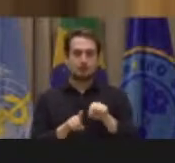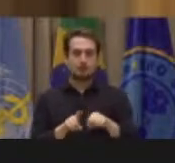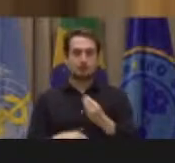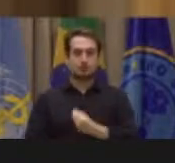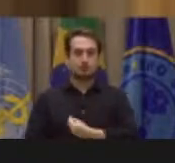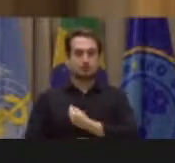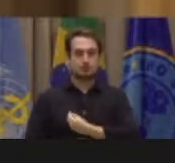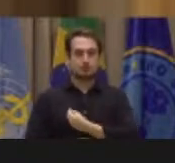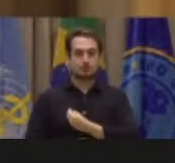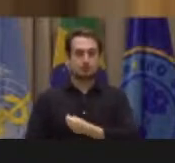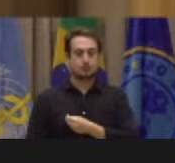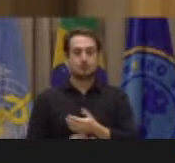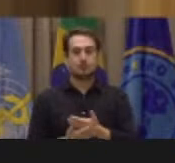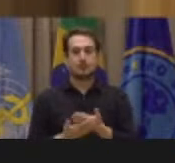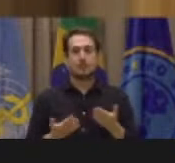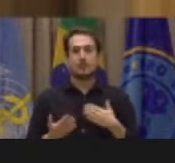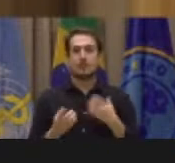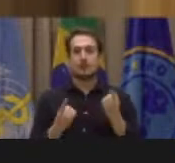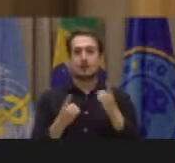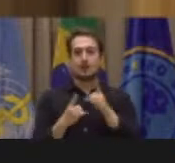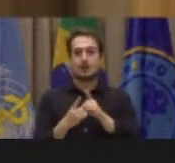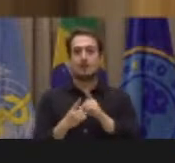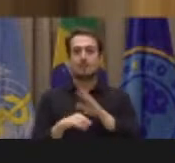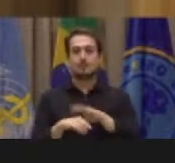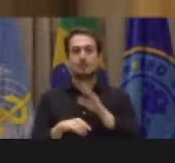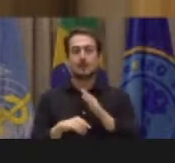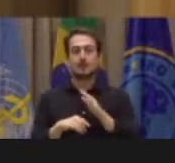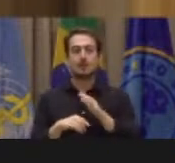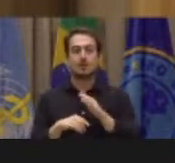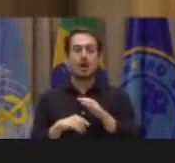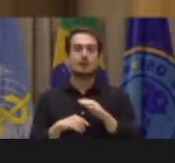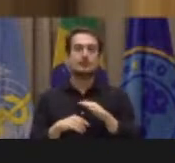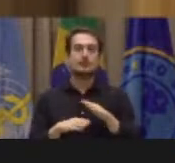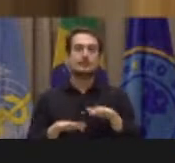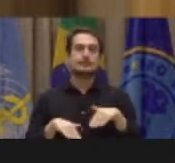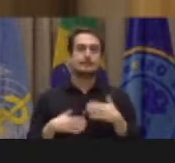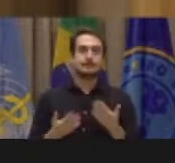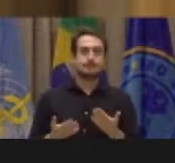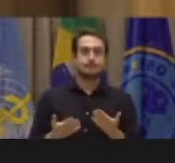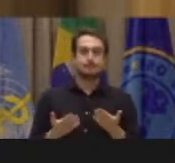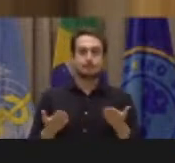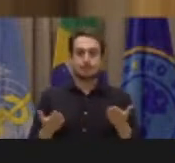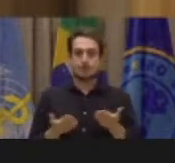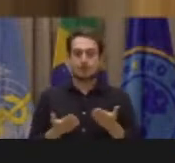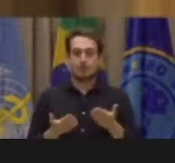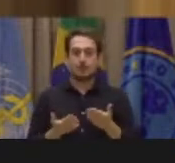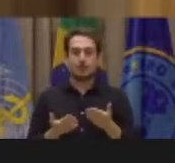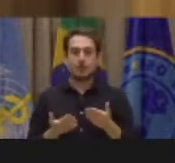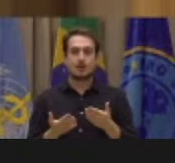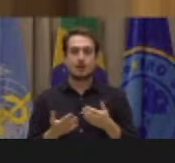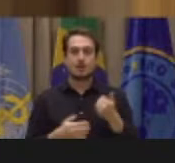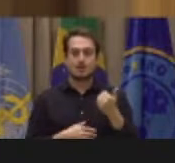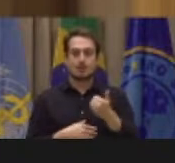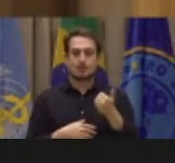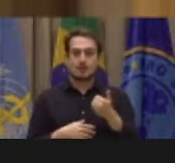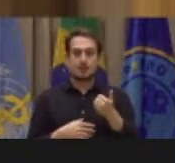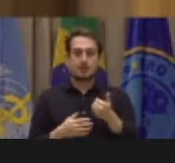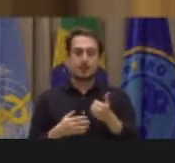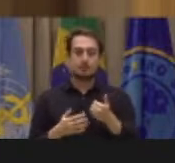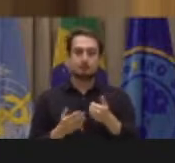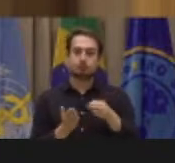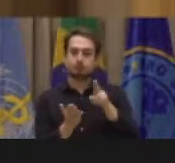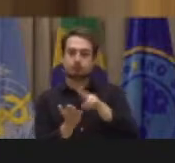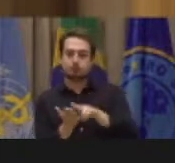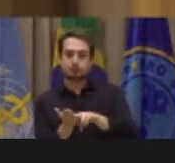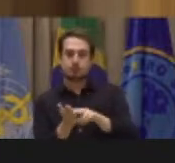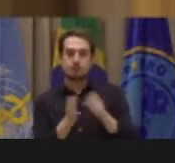up to the basic care units and also some outpatients. So the first patients could be